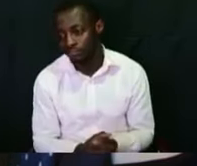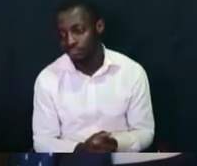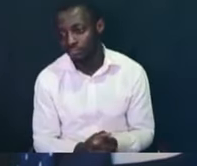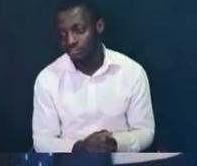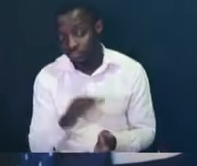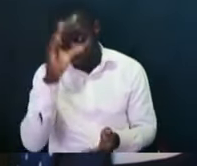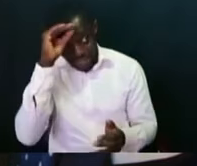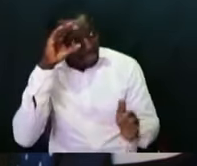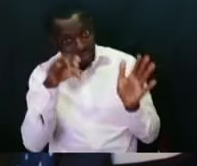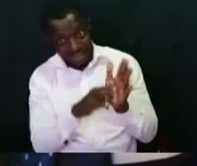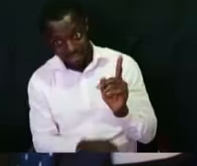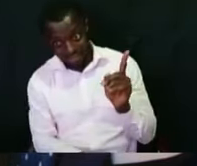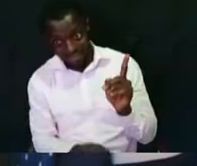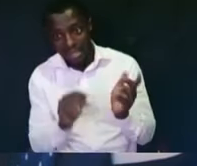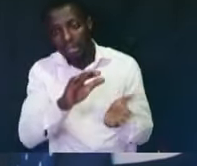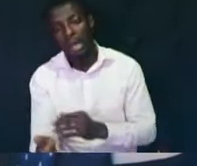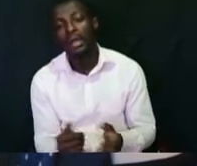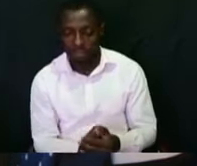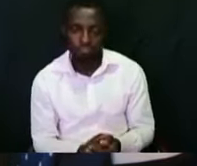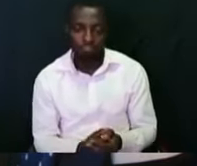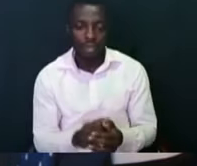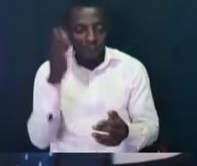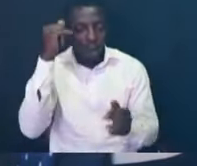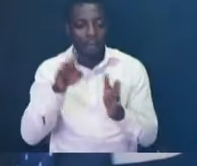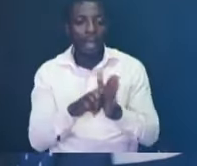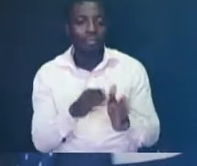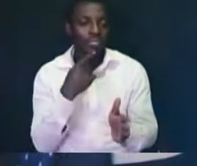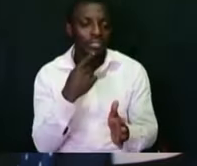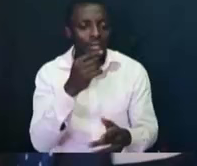because it's it's appointed unto a man once to die